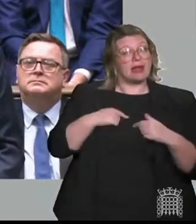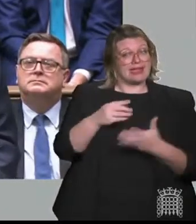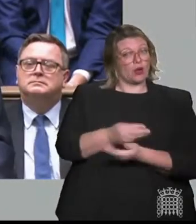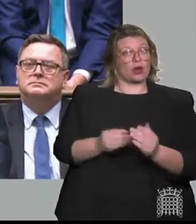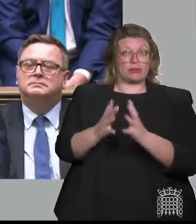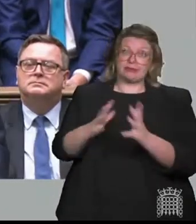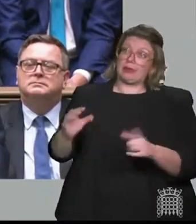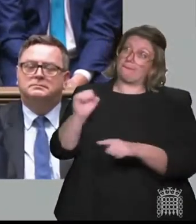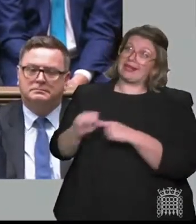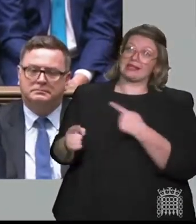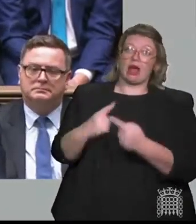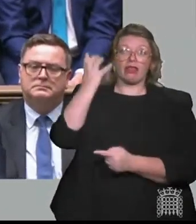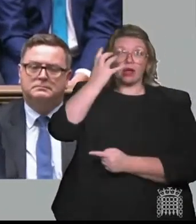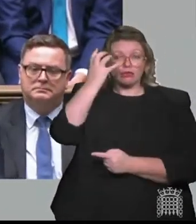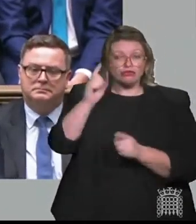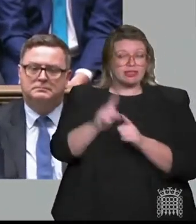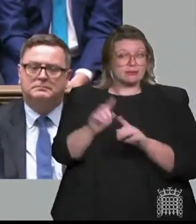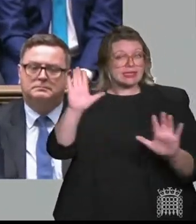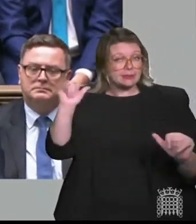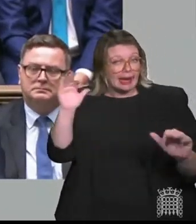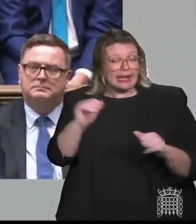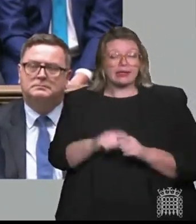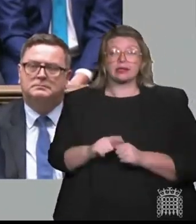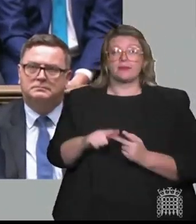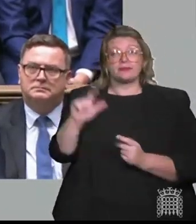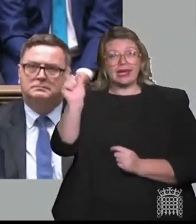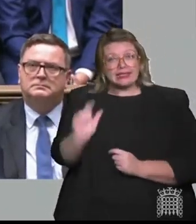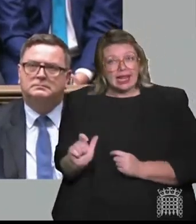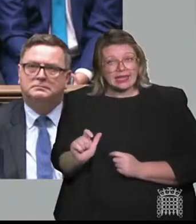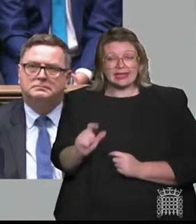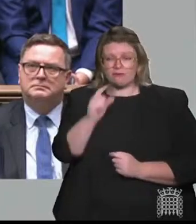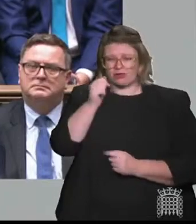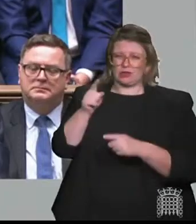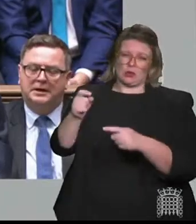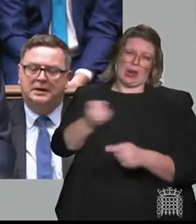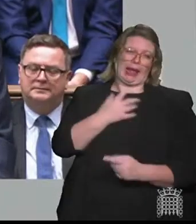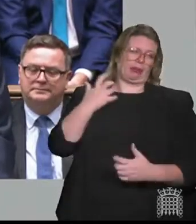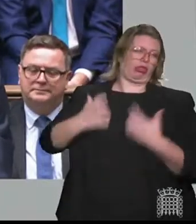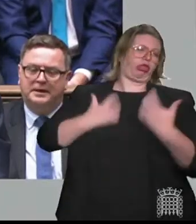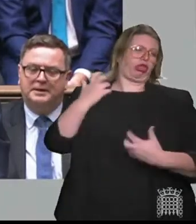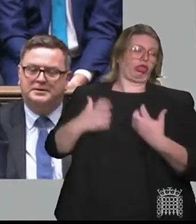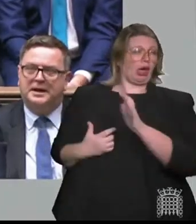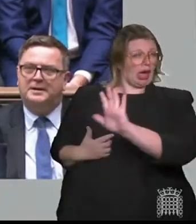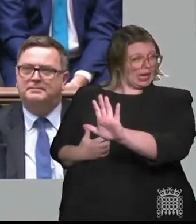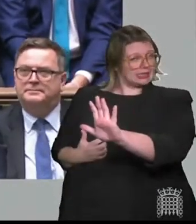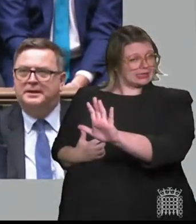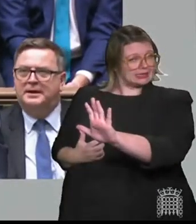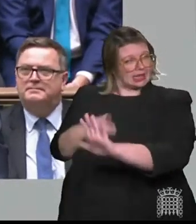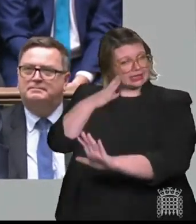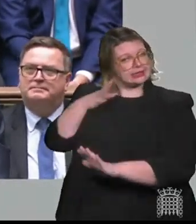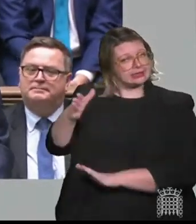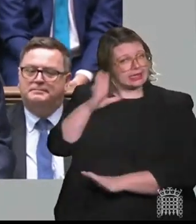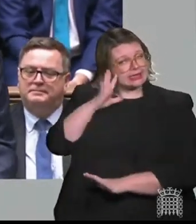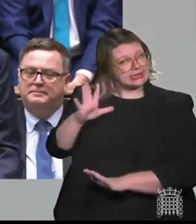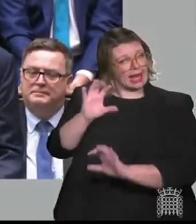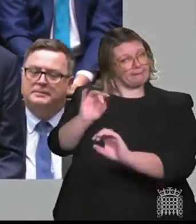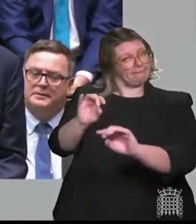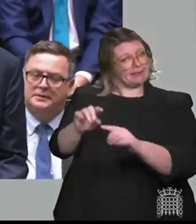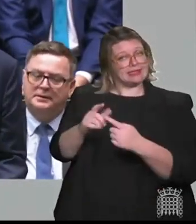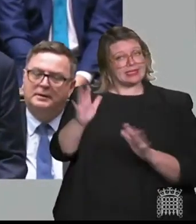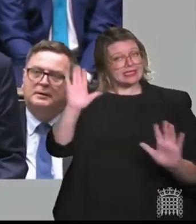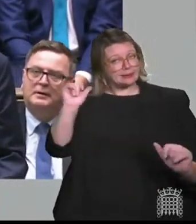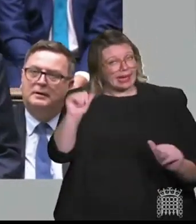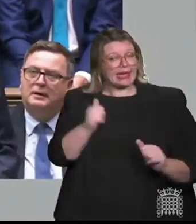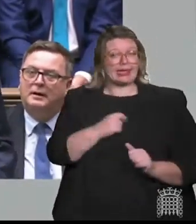competitors, including Spain, Italy, France. Well, they don't like to hear this, but let me tell them the list.